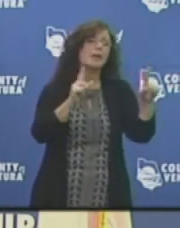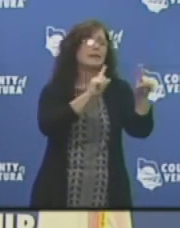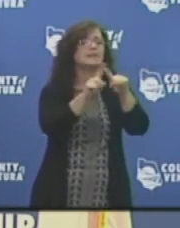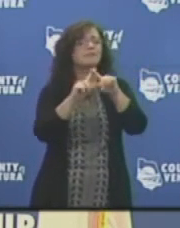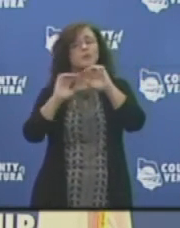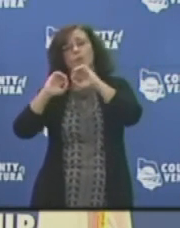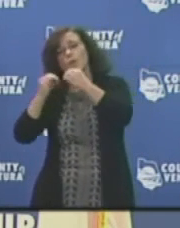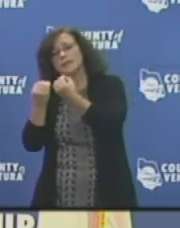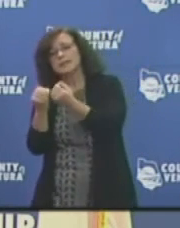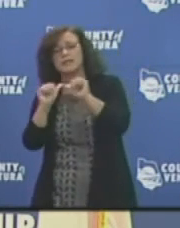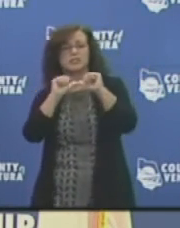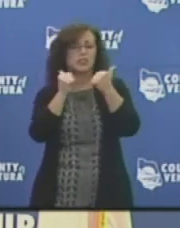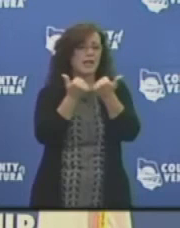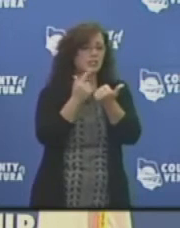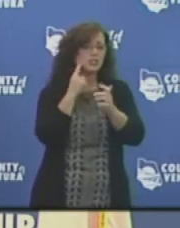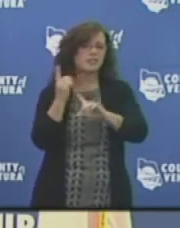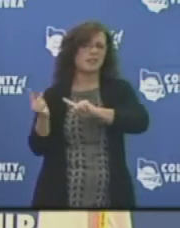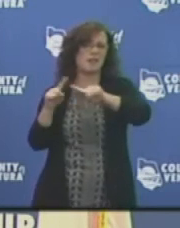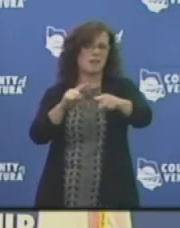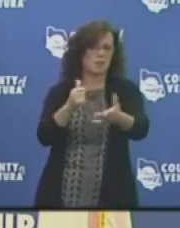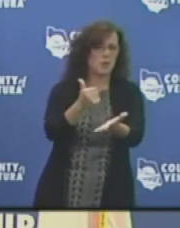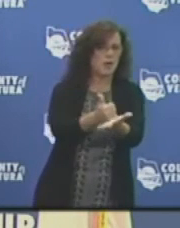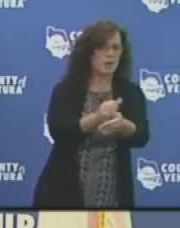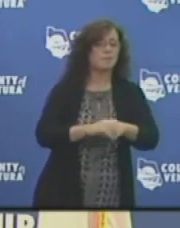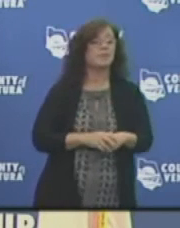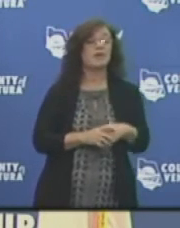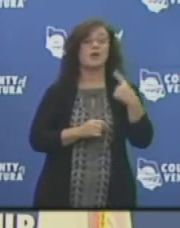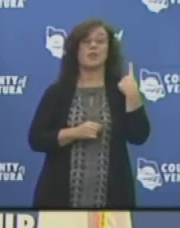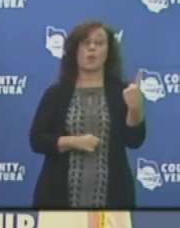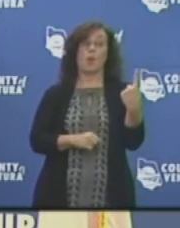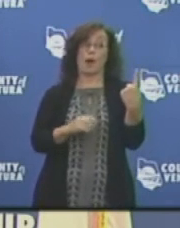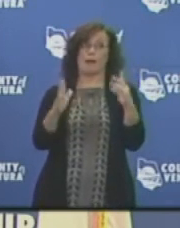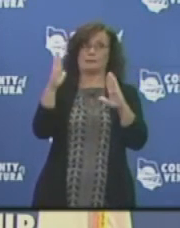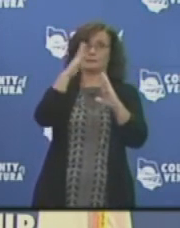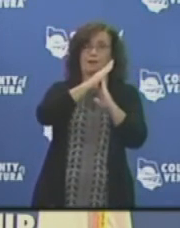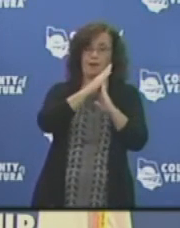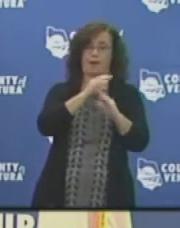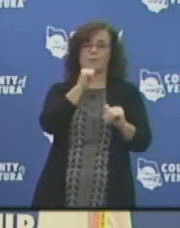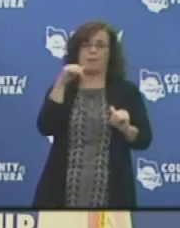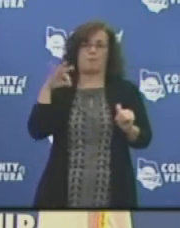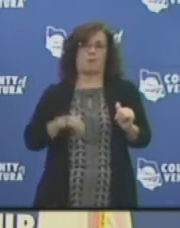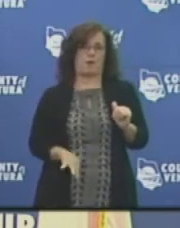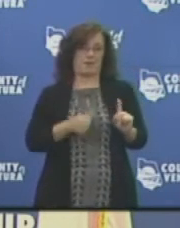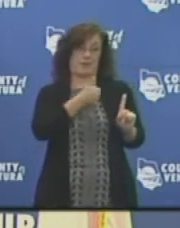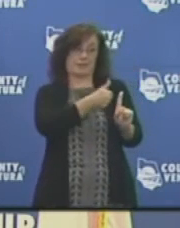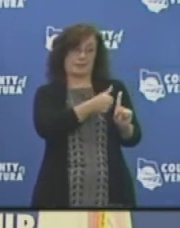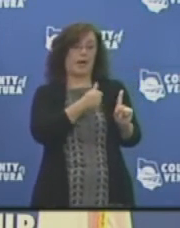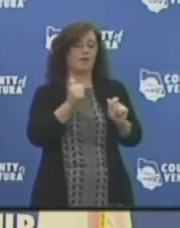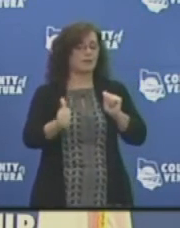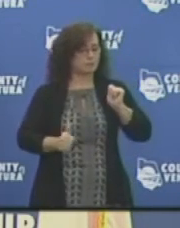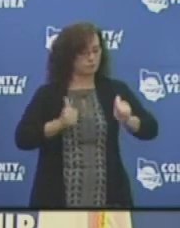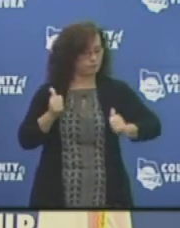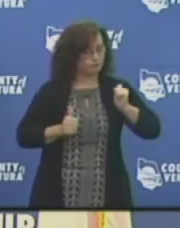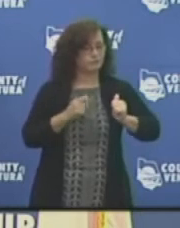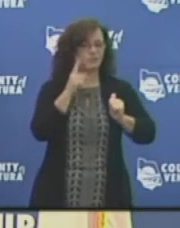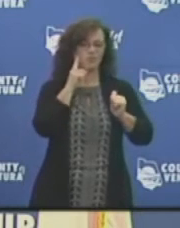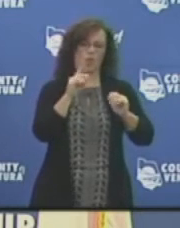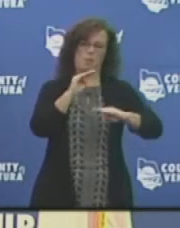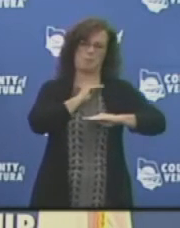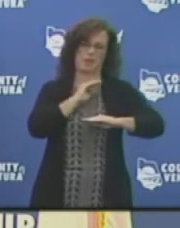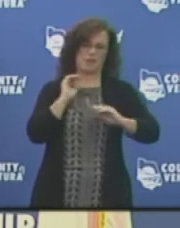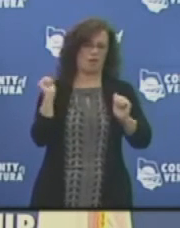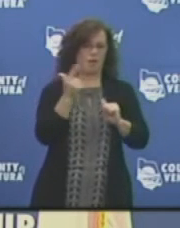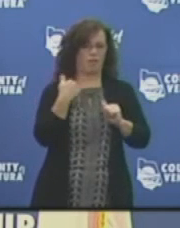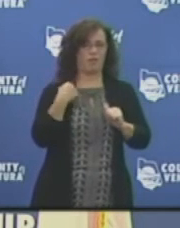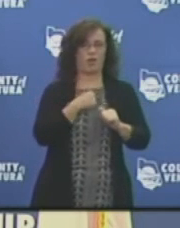need in our county. But the nonprofit that has probably stepped up the most to meet our most basic needs is